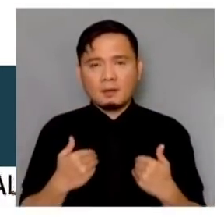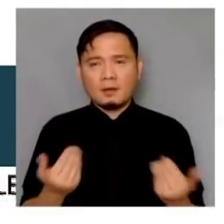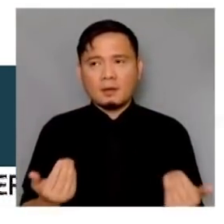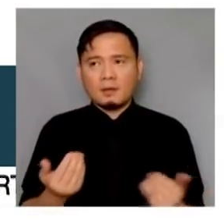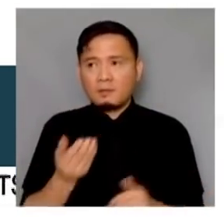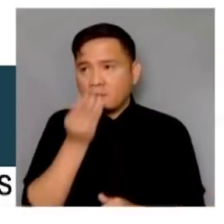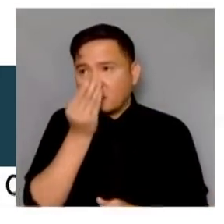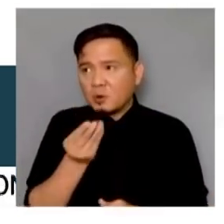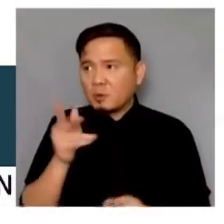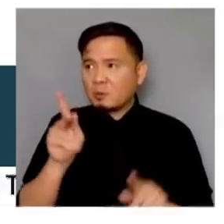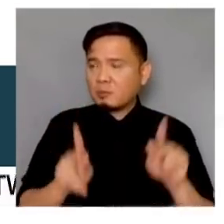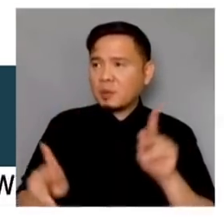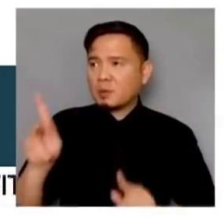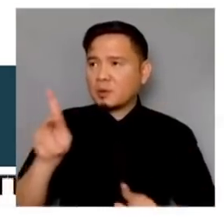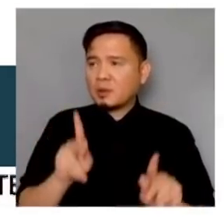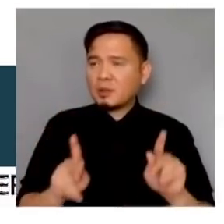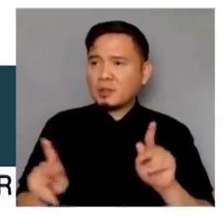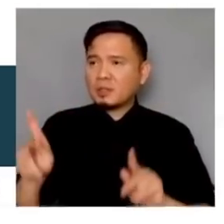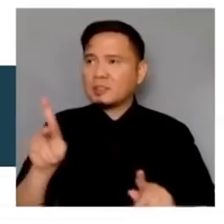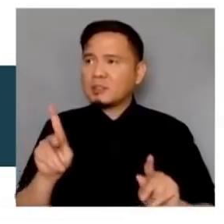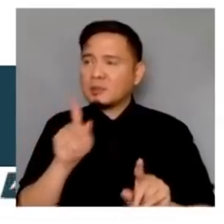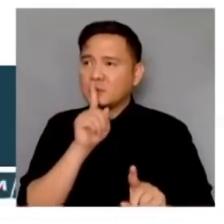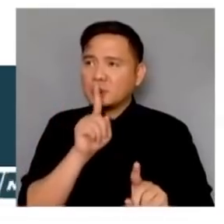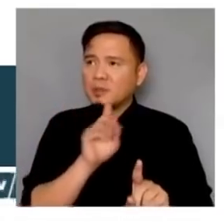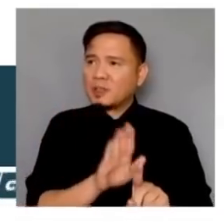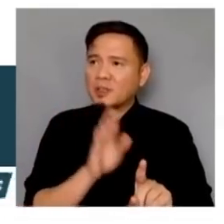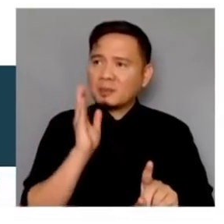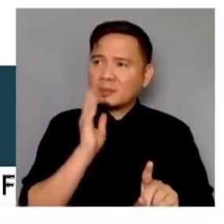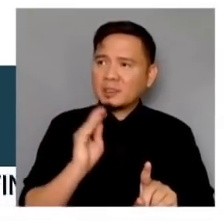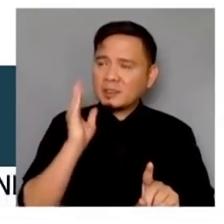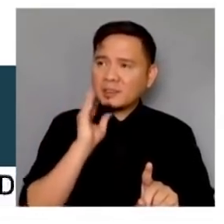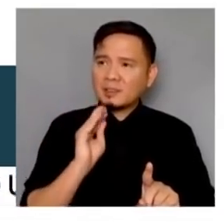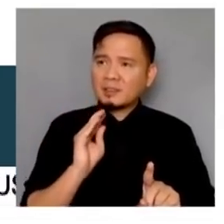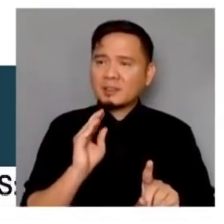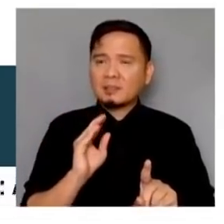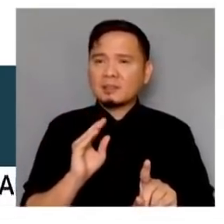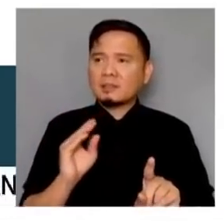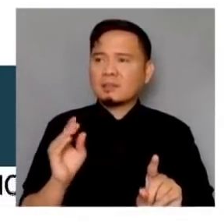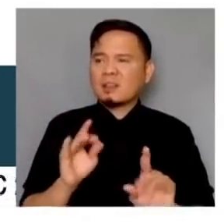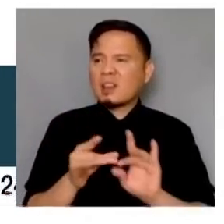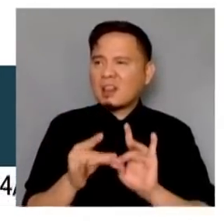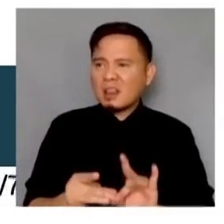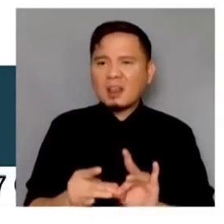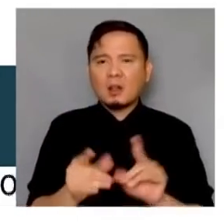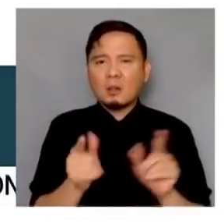experienced in presidential candidates. The problems are more of coordination,